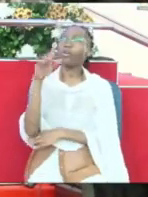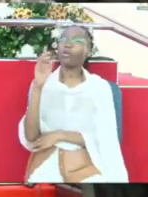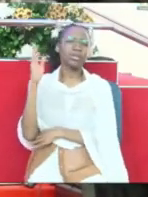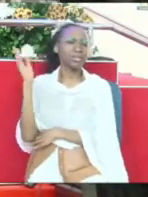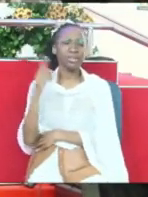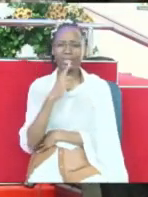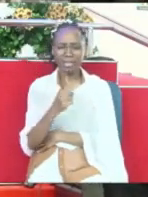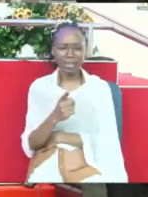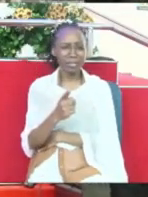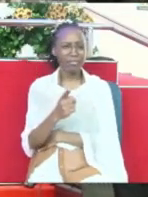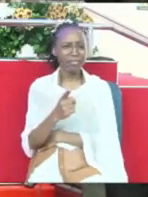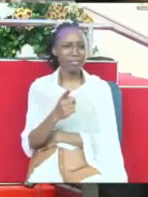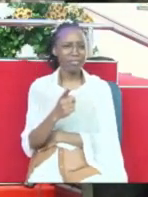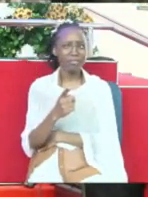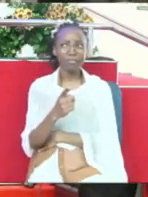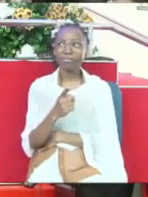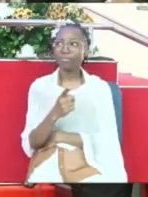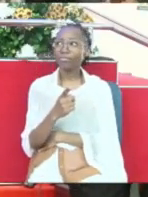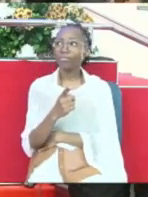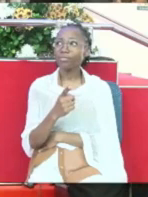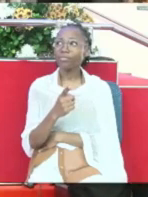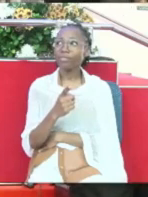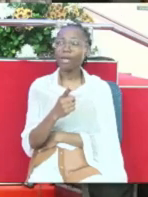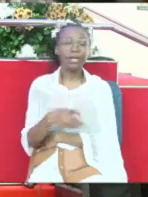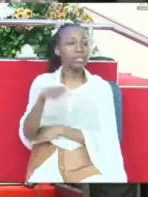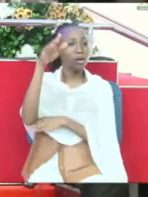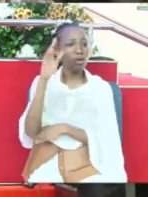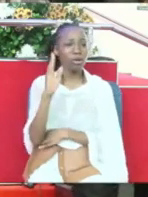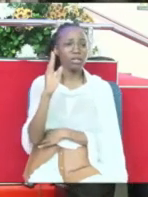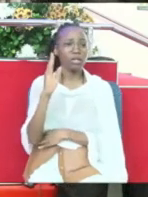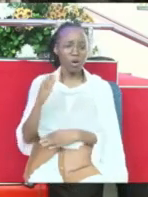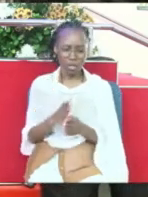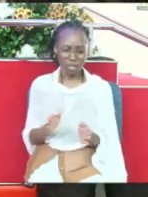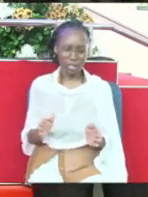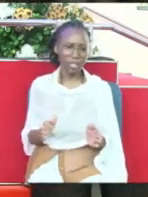this morning is that God who parted the Red